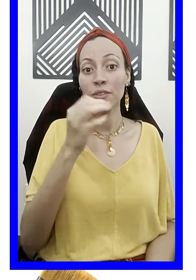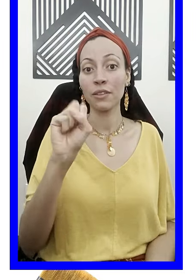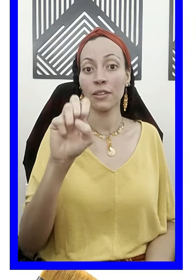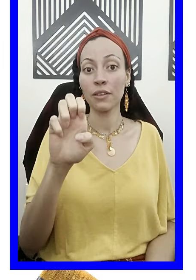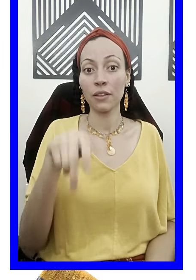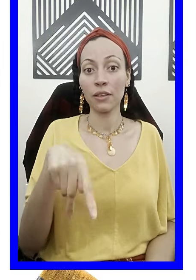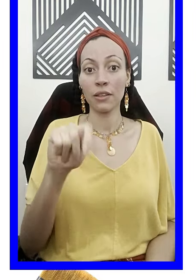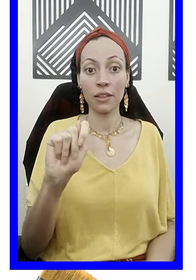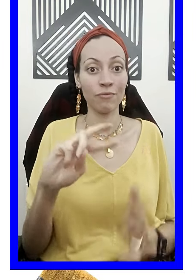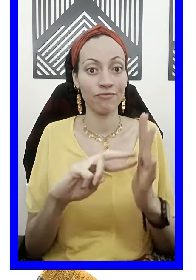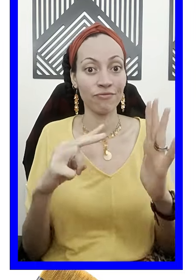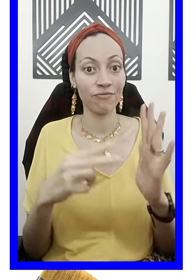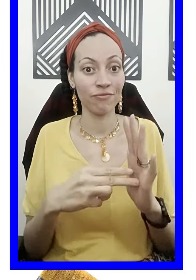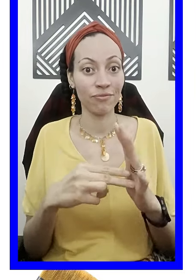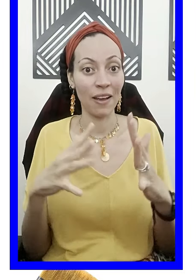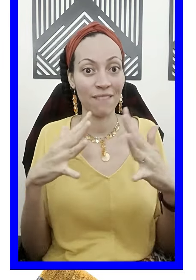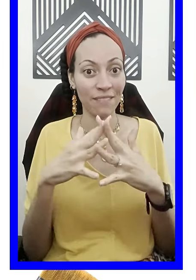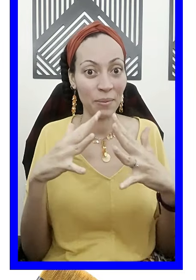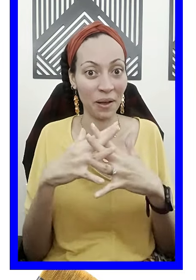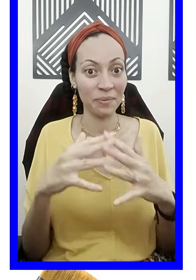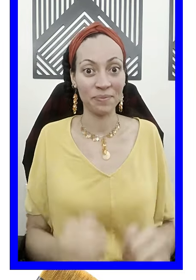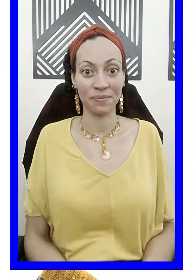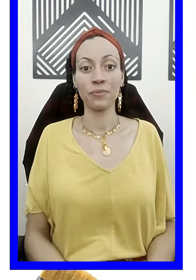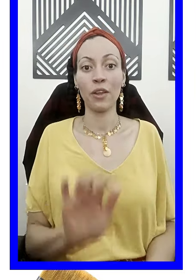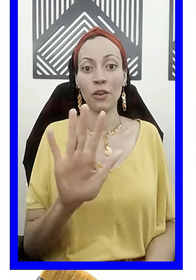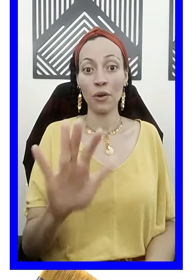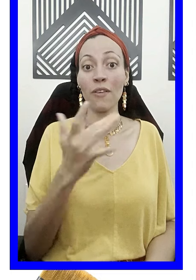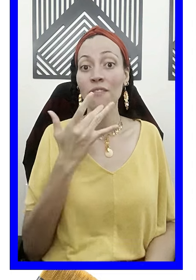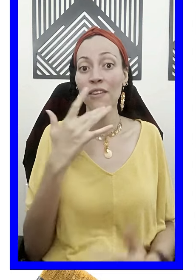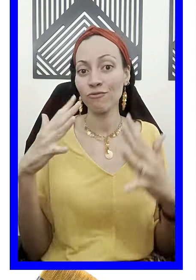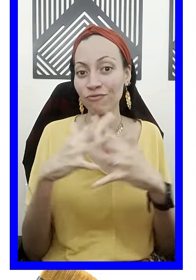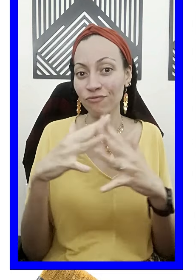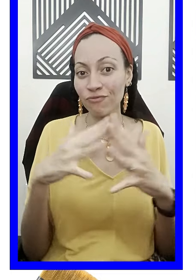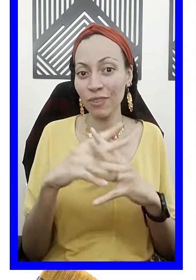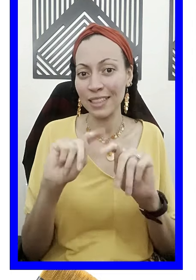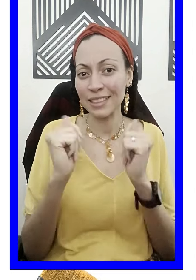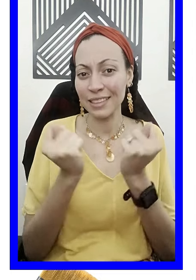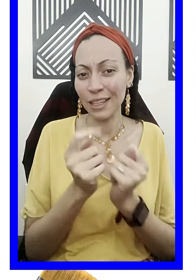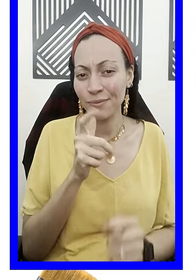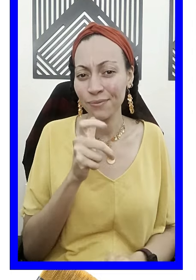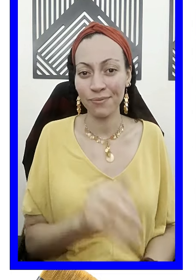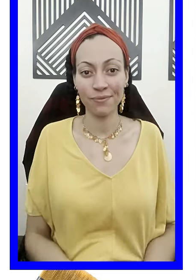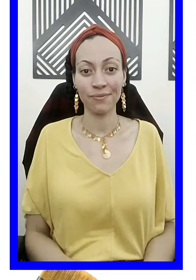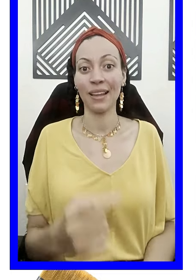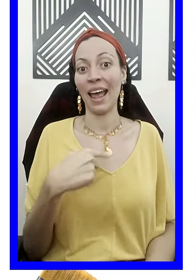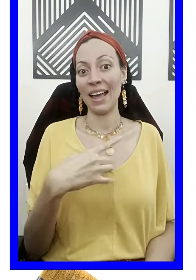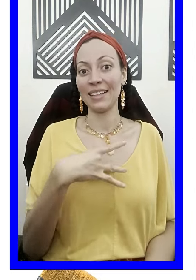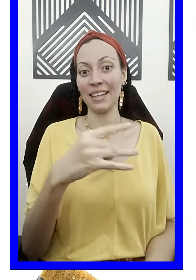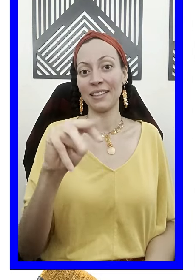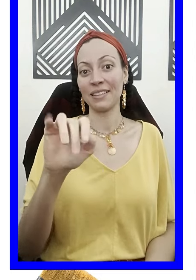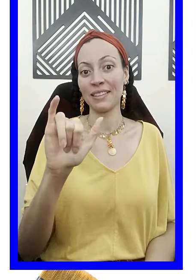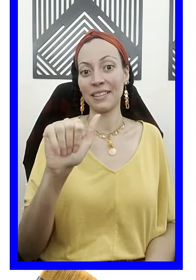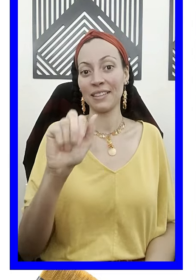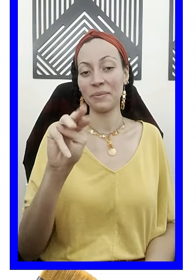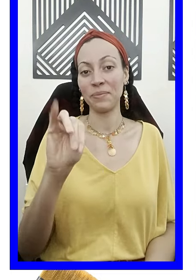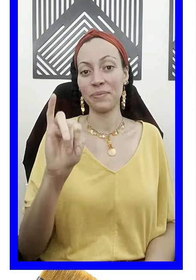And since we're heading into September, football is right around the corner. Who's your favorite team? Please leave it below in the comments. I am a